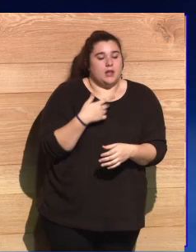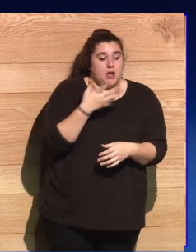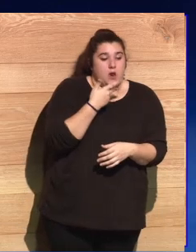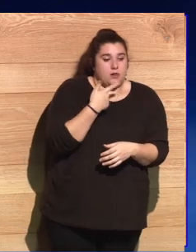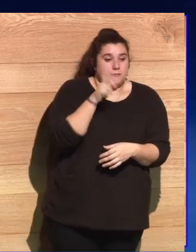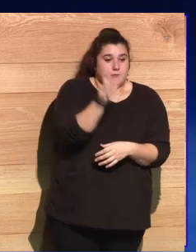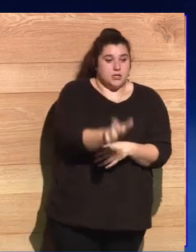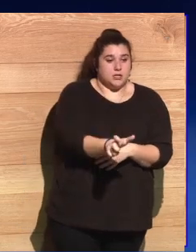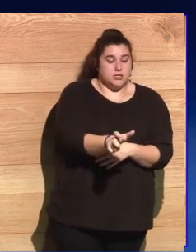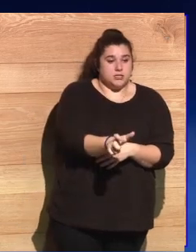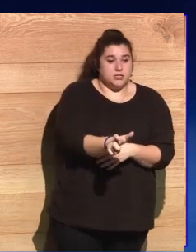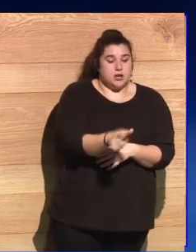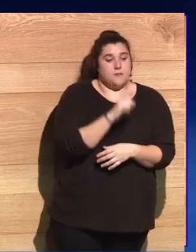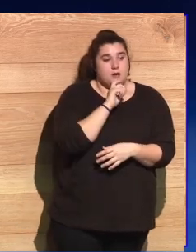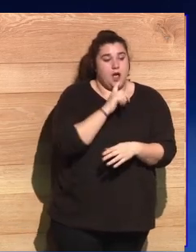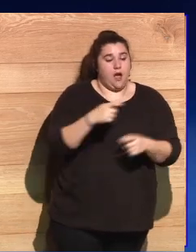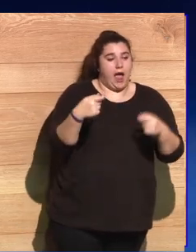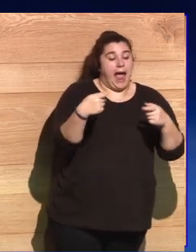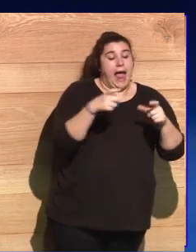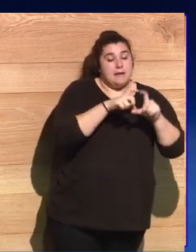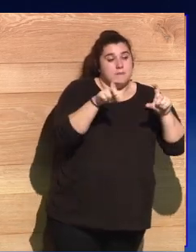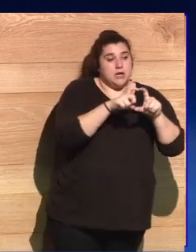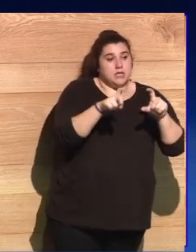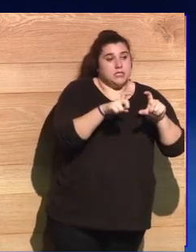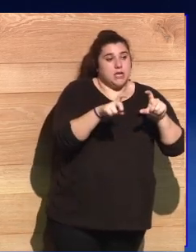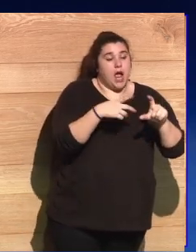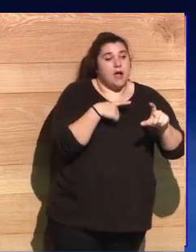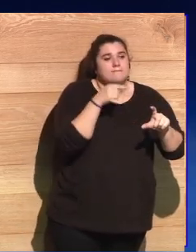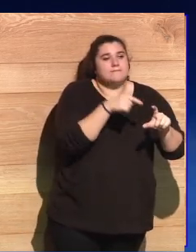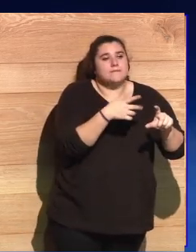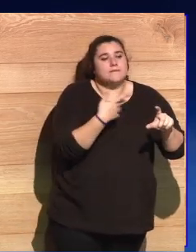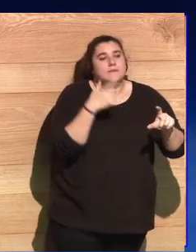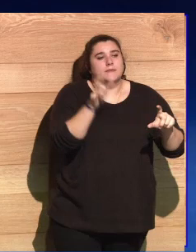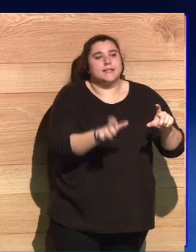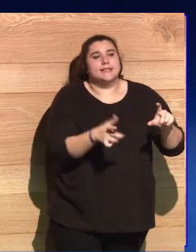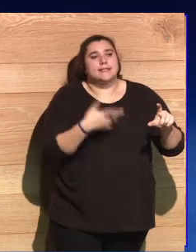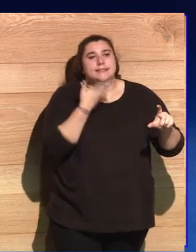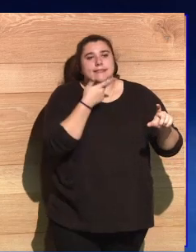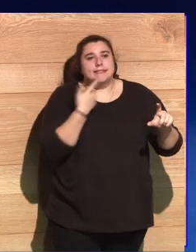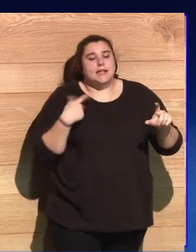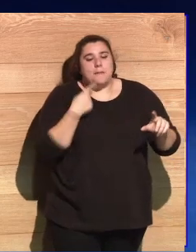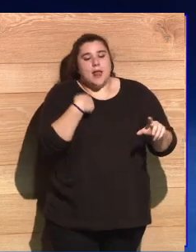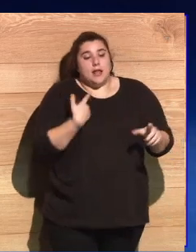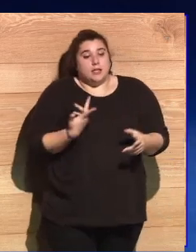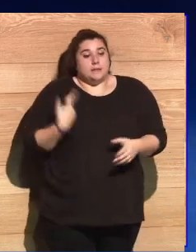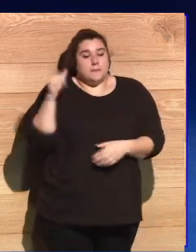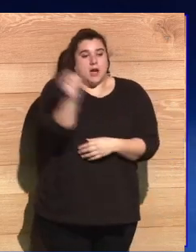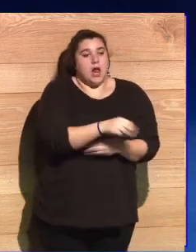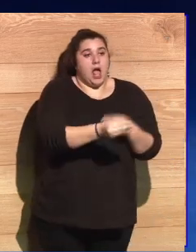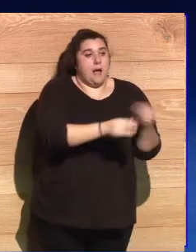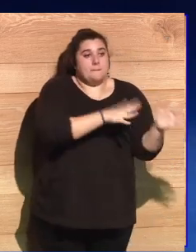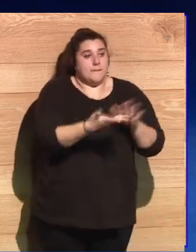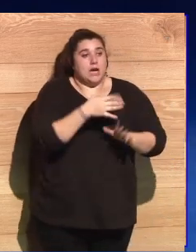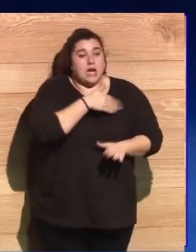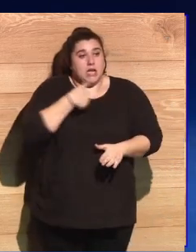that wrote to him and said she loved the book and would like to represent it. He said, if she bit that easily, there's somebody else out there.